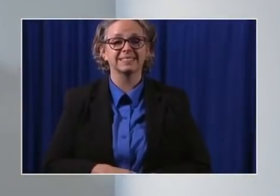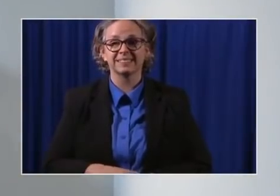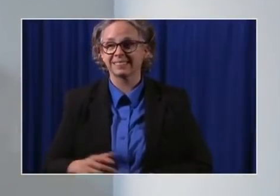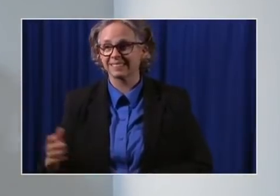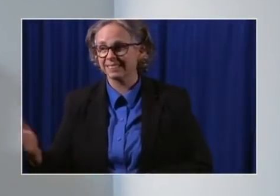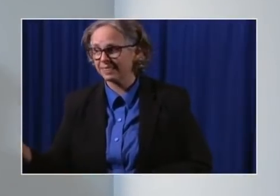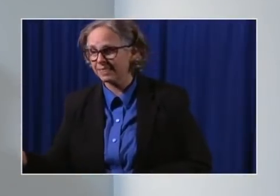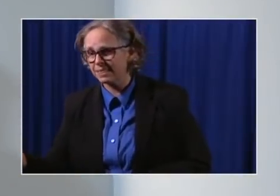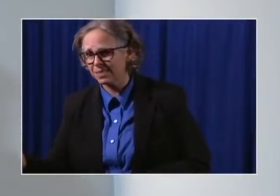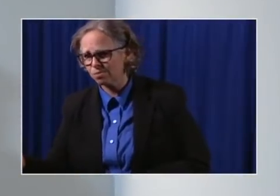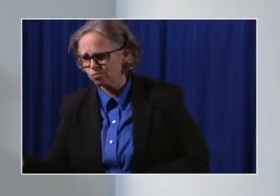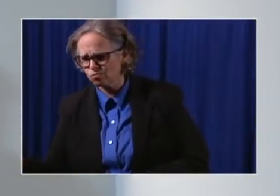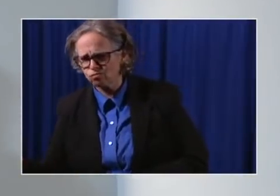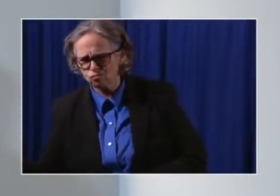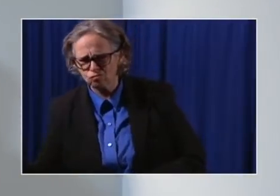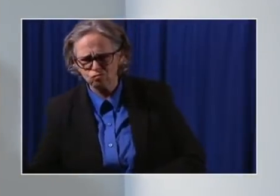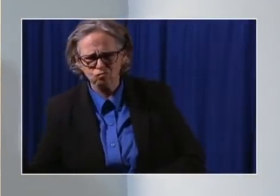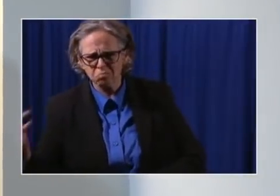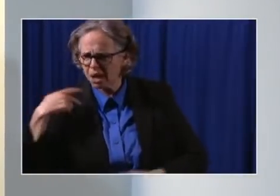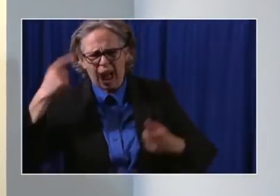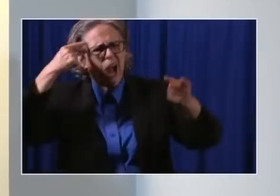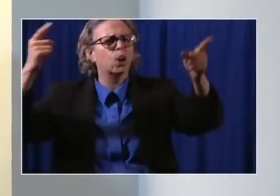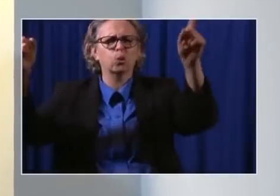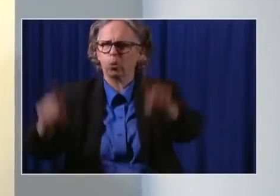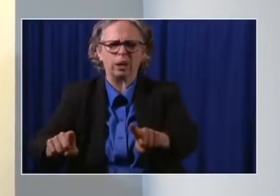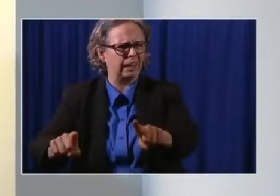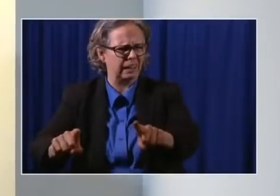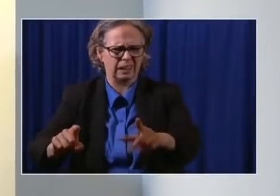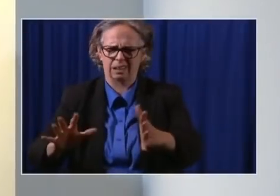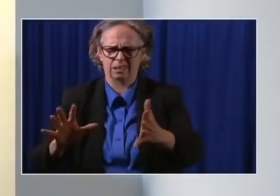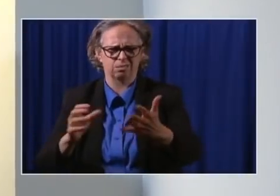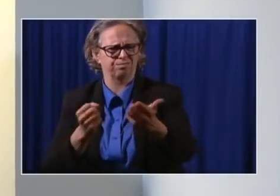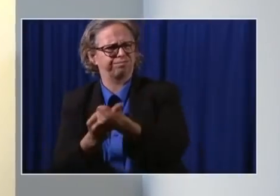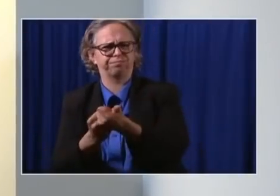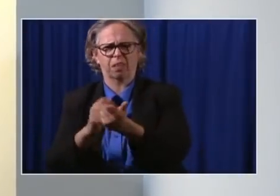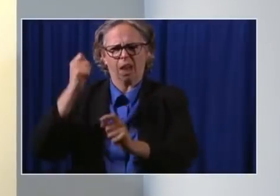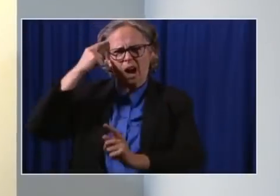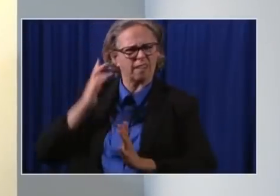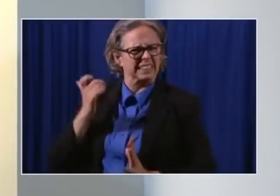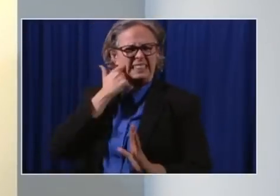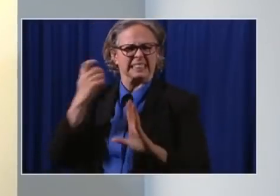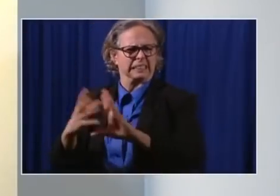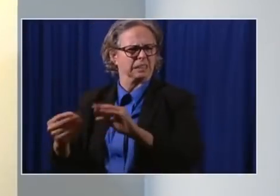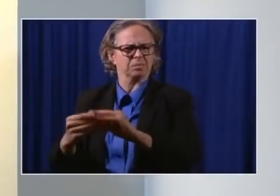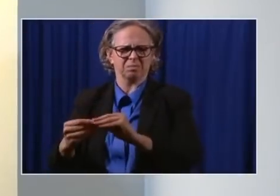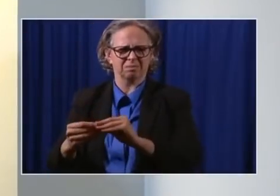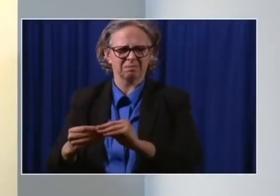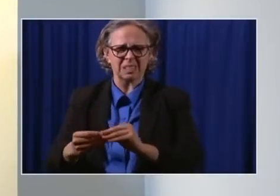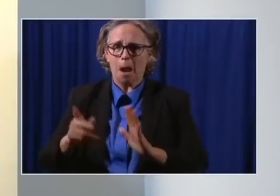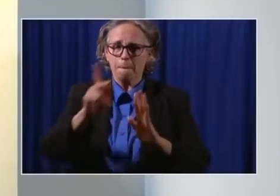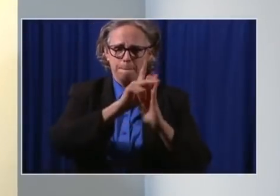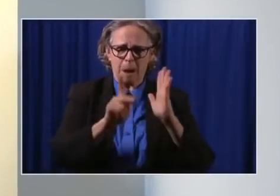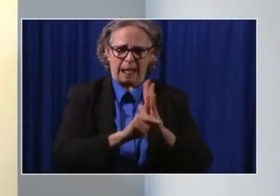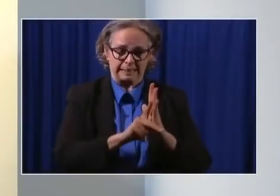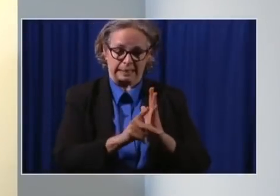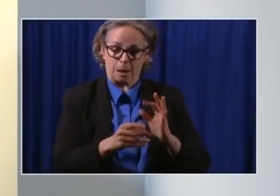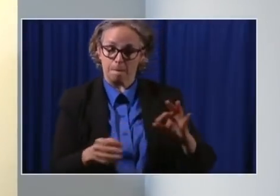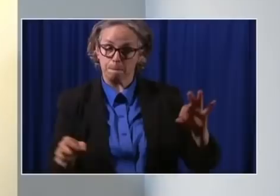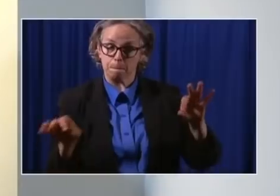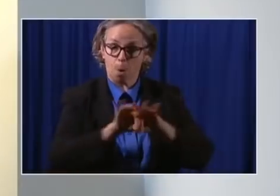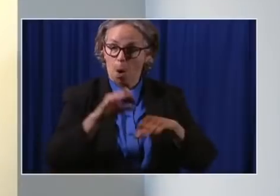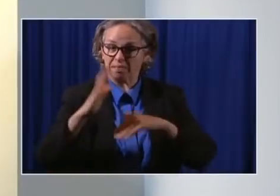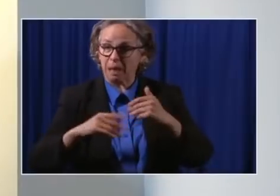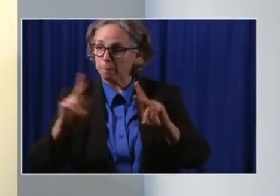data up. I agree, Governor. No policy is bigger than public trust, and public trust was